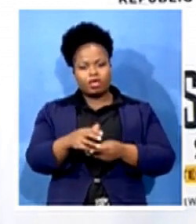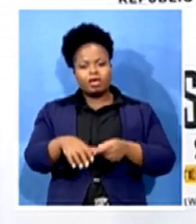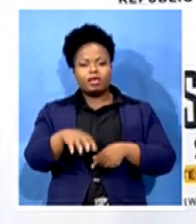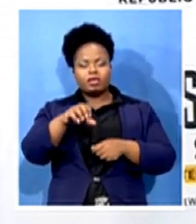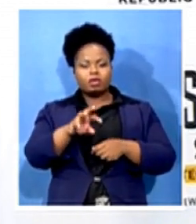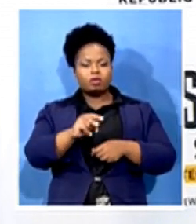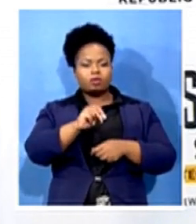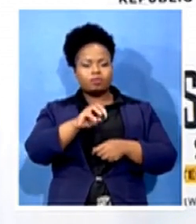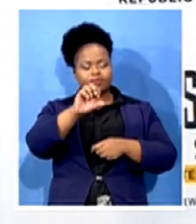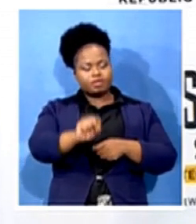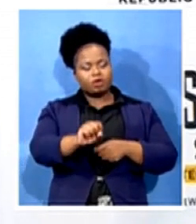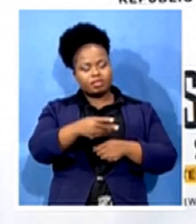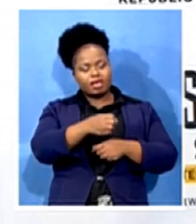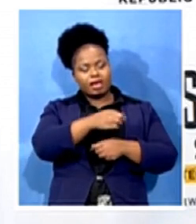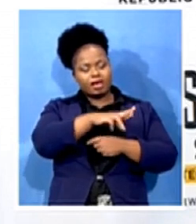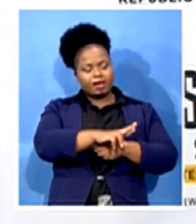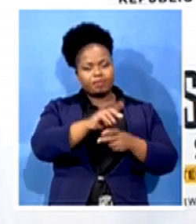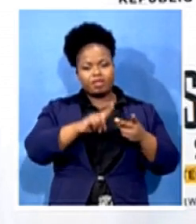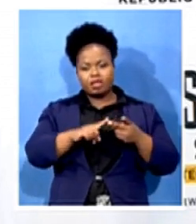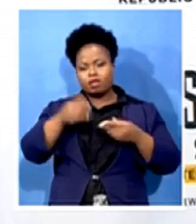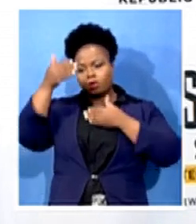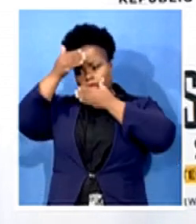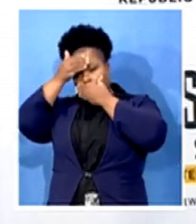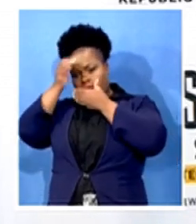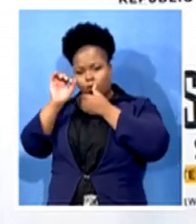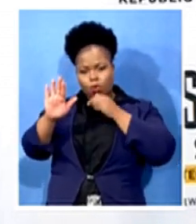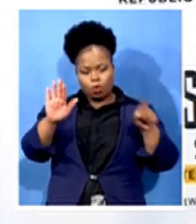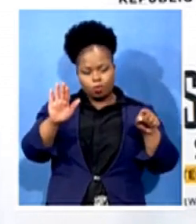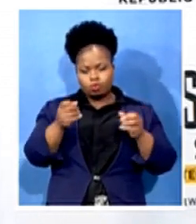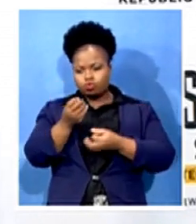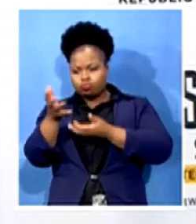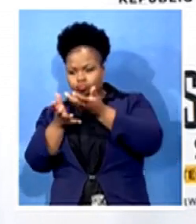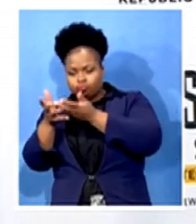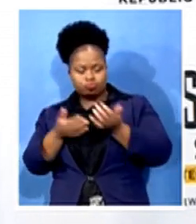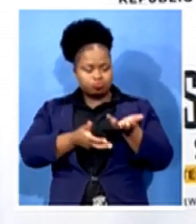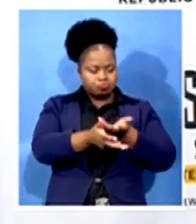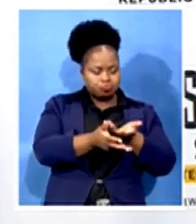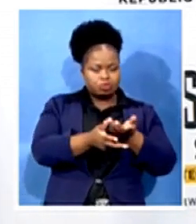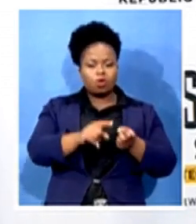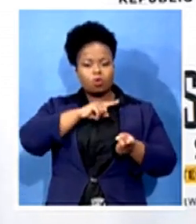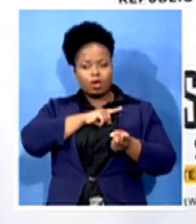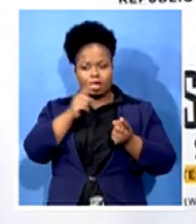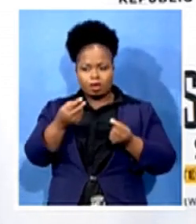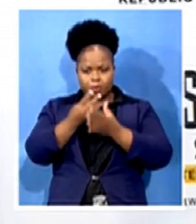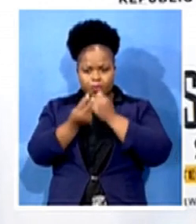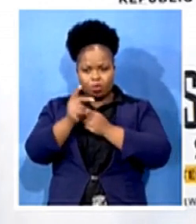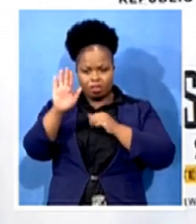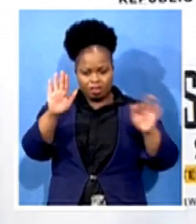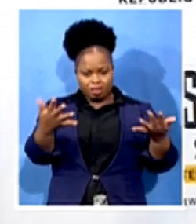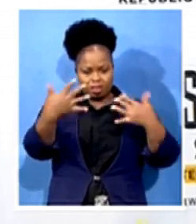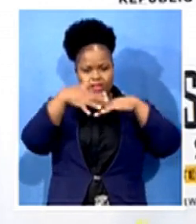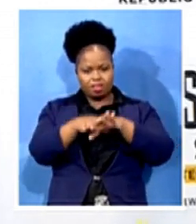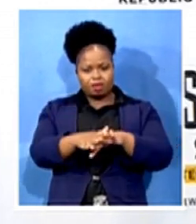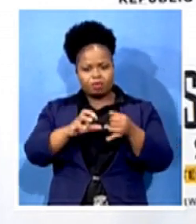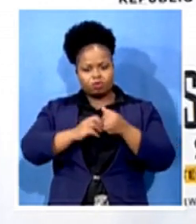sides in an effort to draw them together toward discussing final